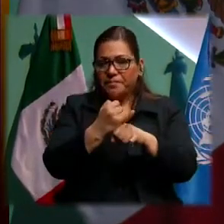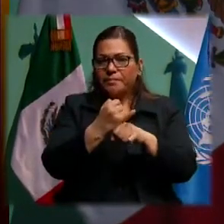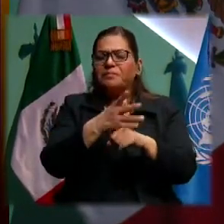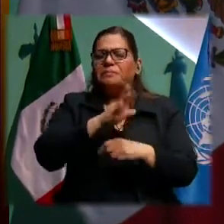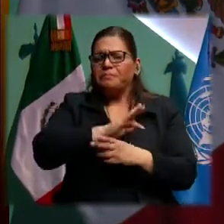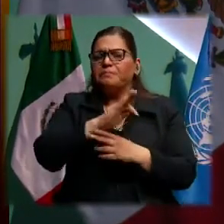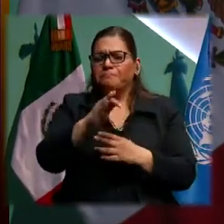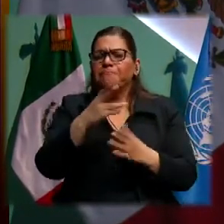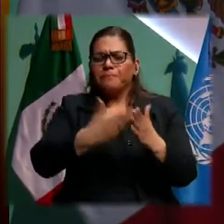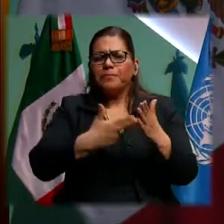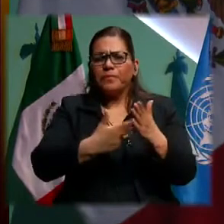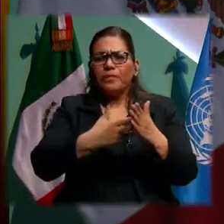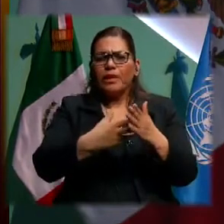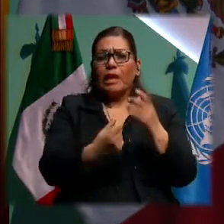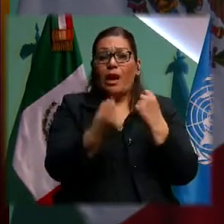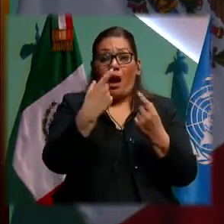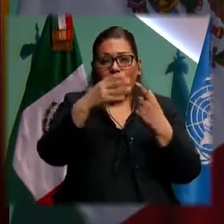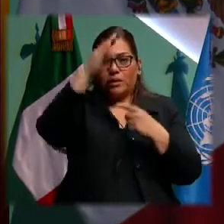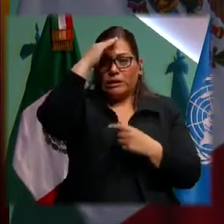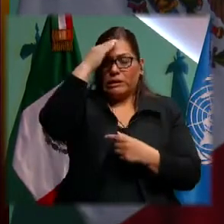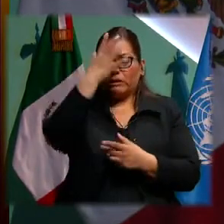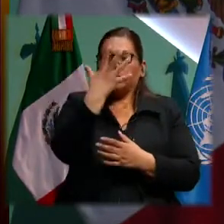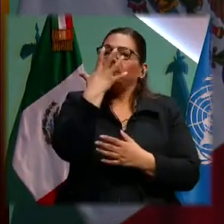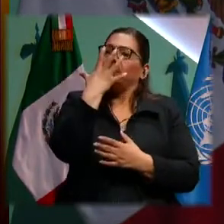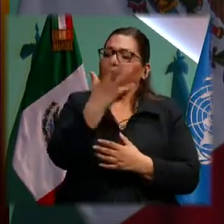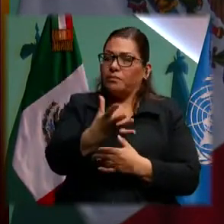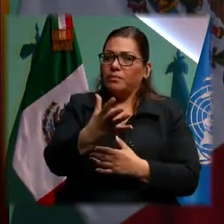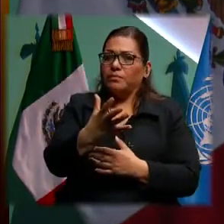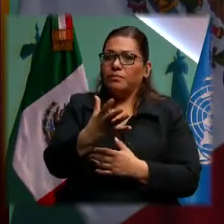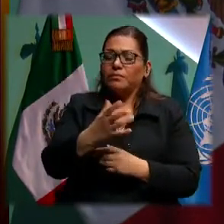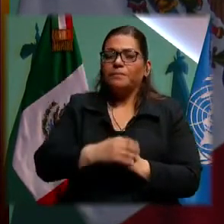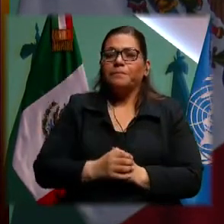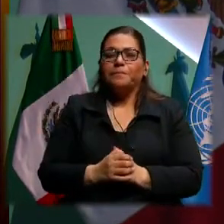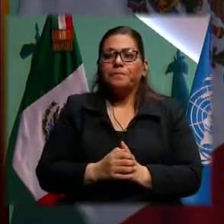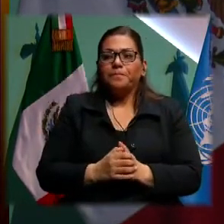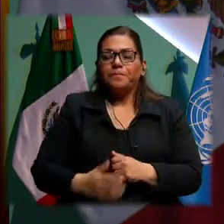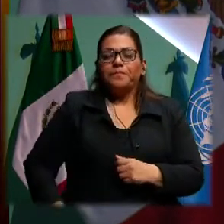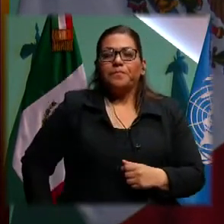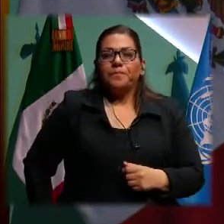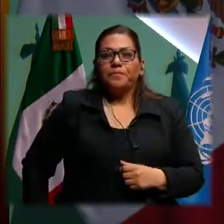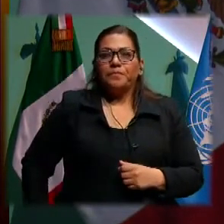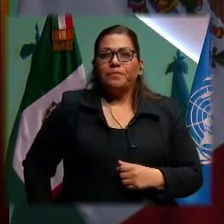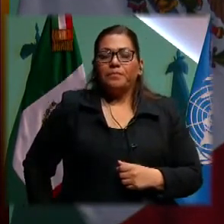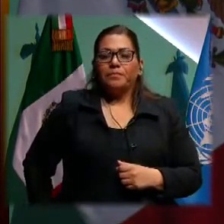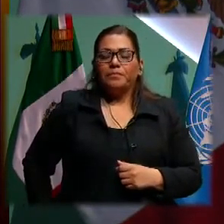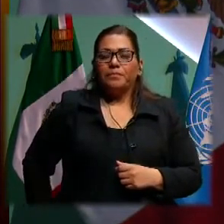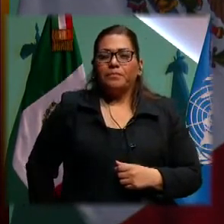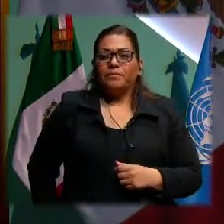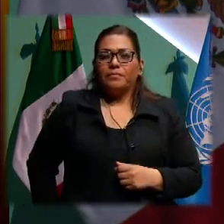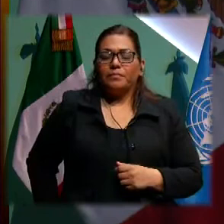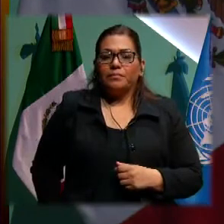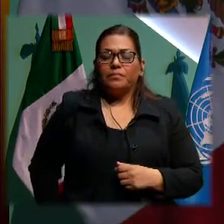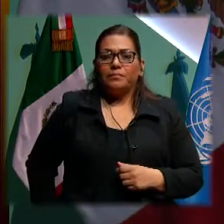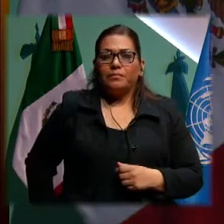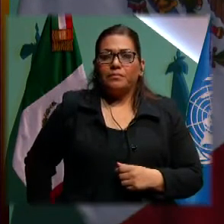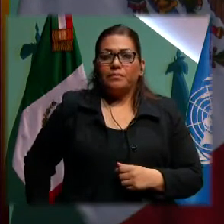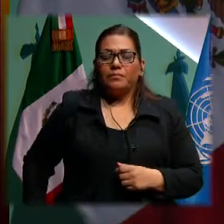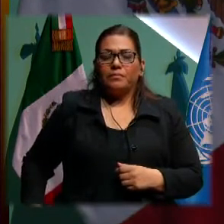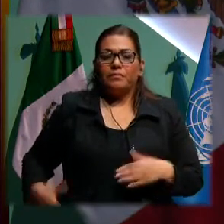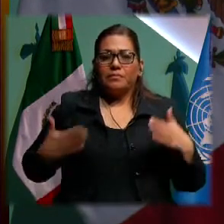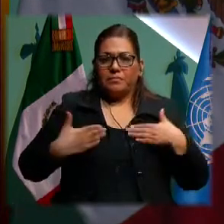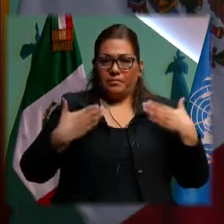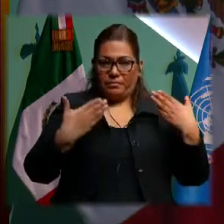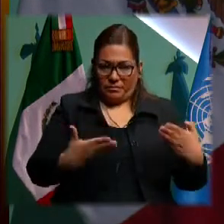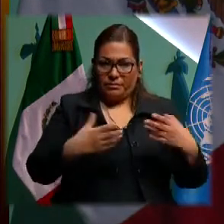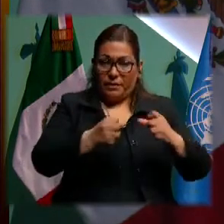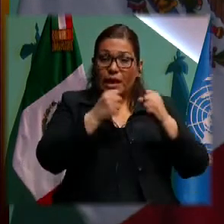big ideas: access and safety. Trust, security, access. And